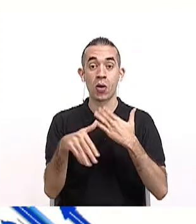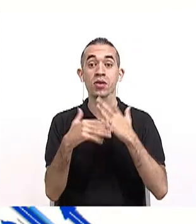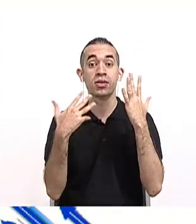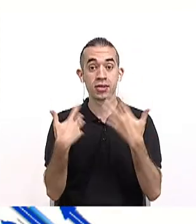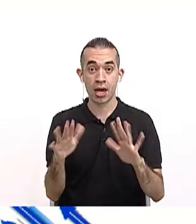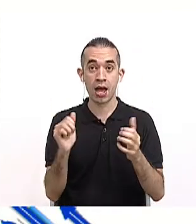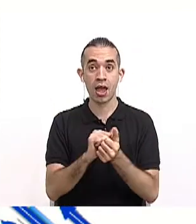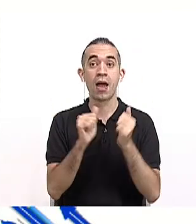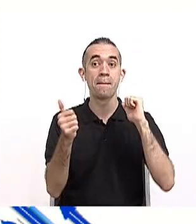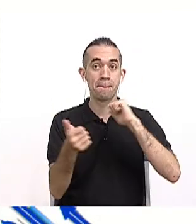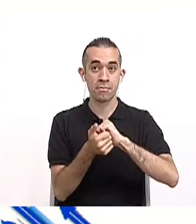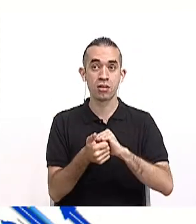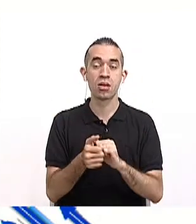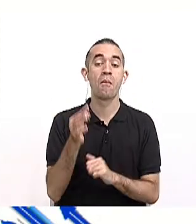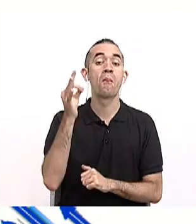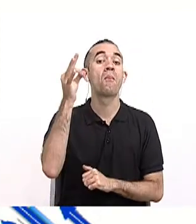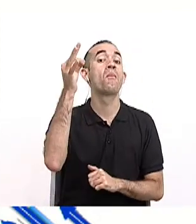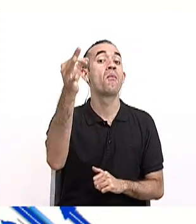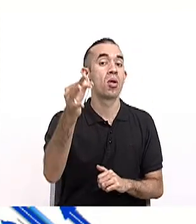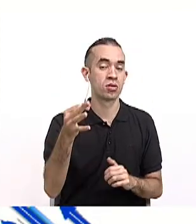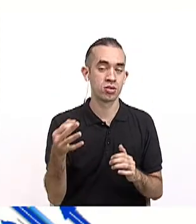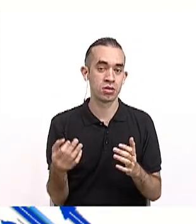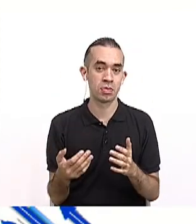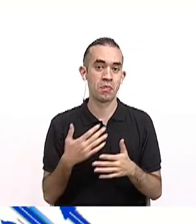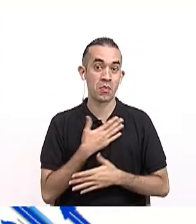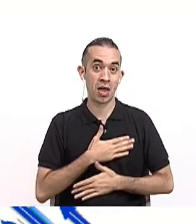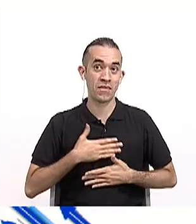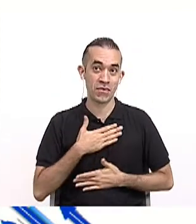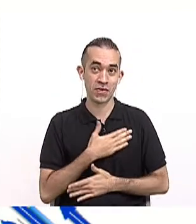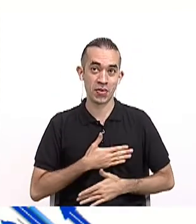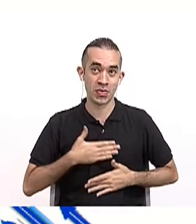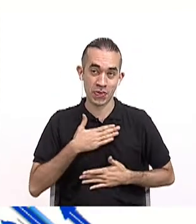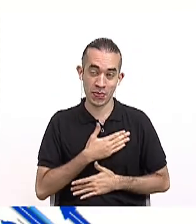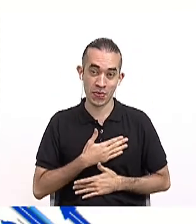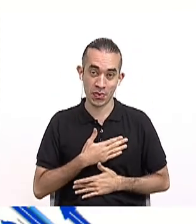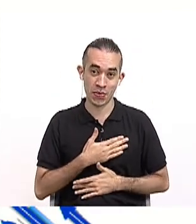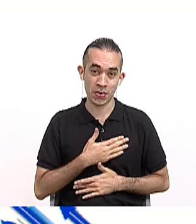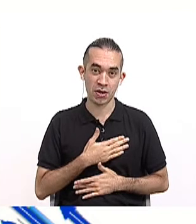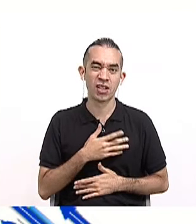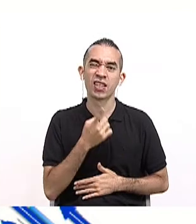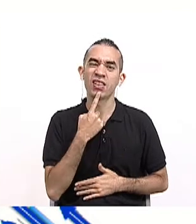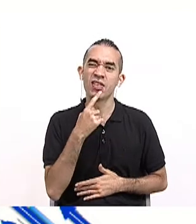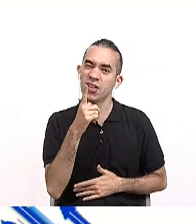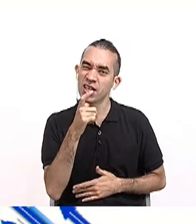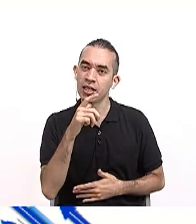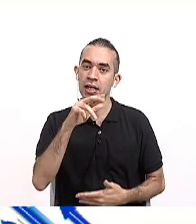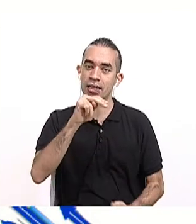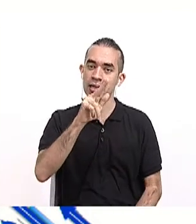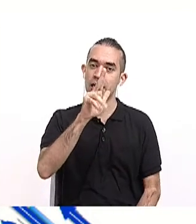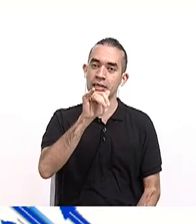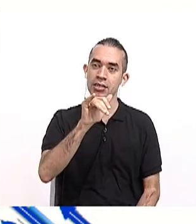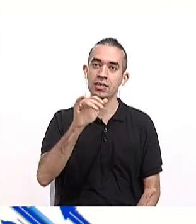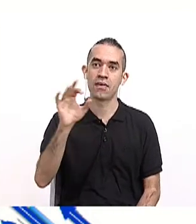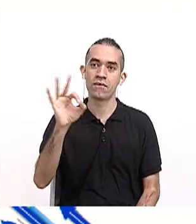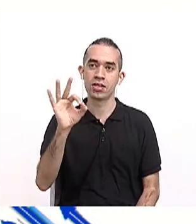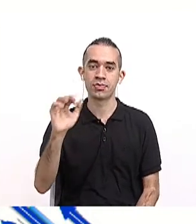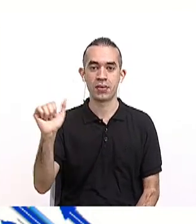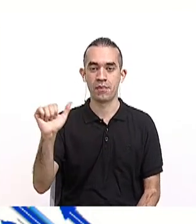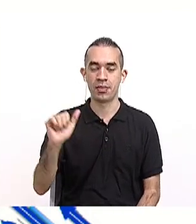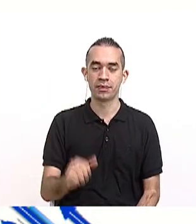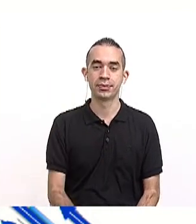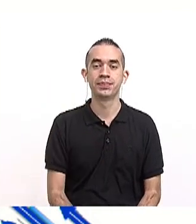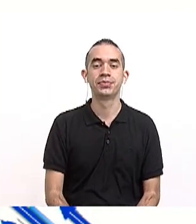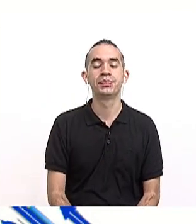our next adventure, our next build, said Nancy Fitzsimmons Alvarado. So question number 4,